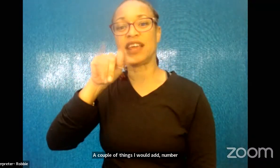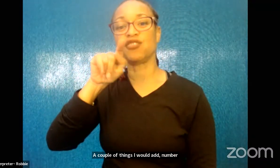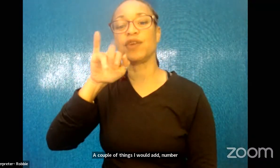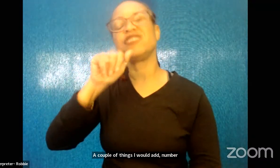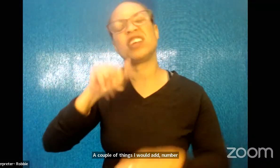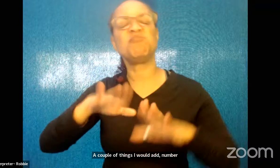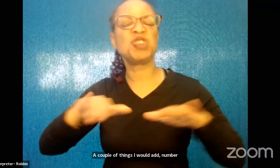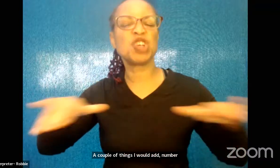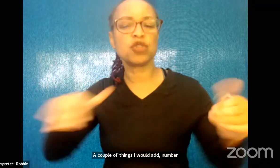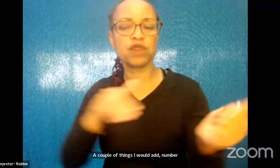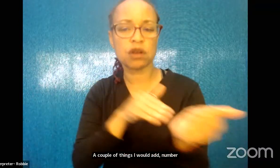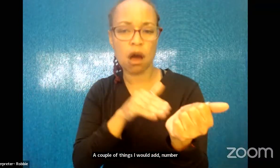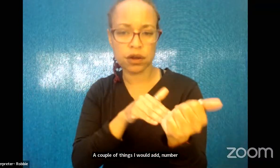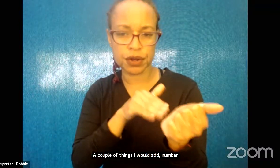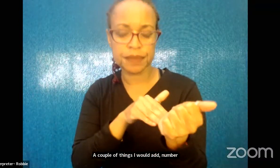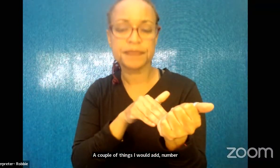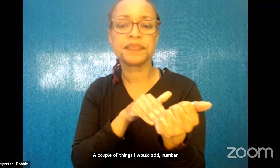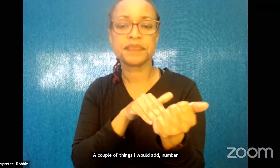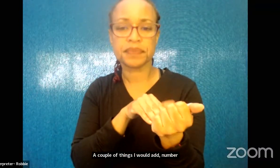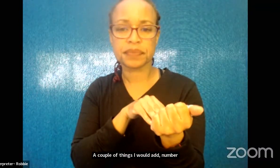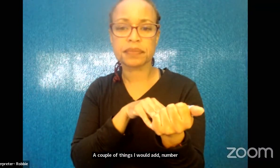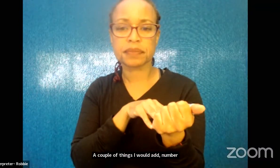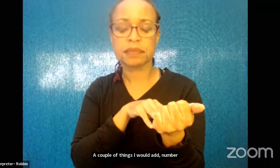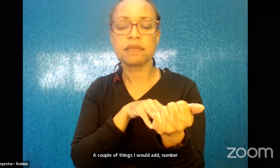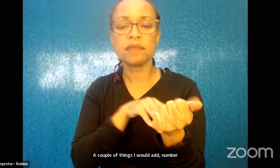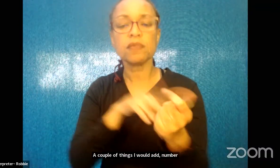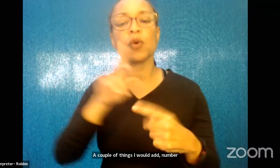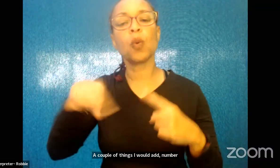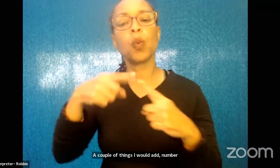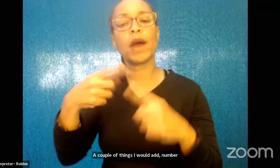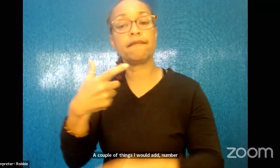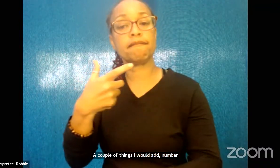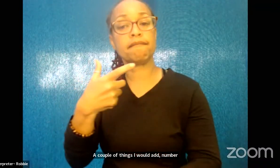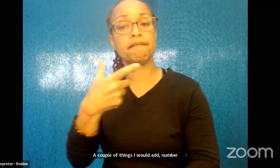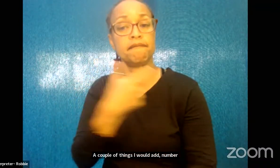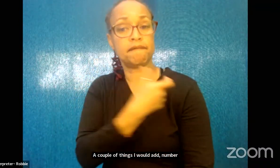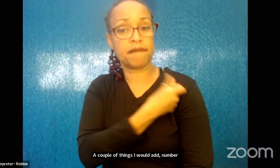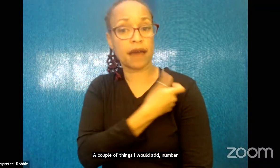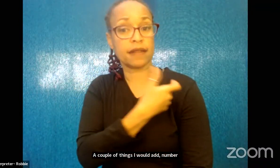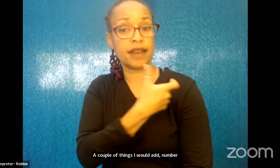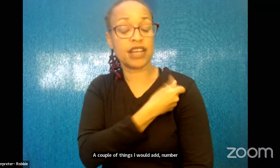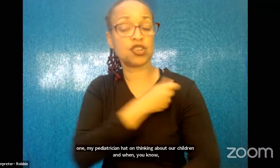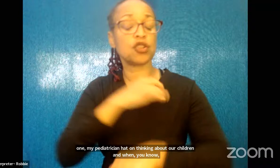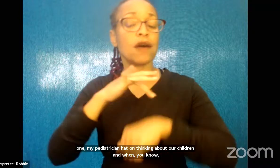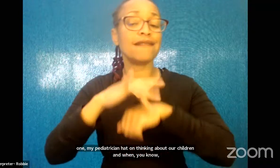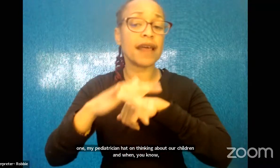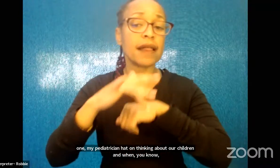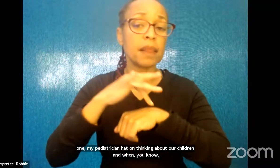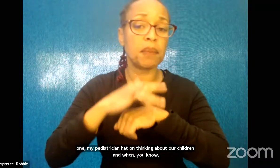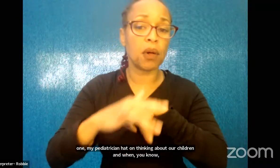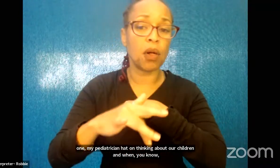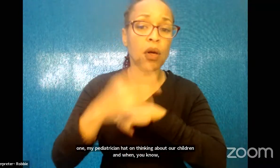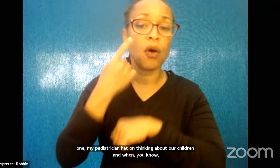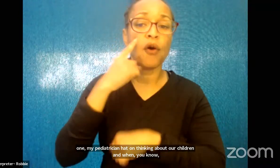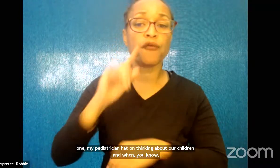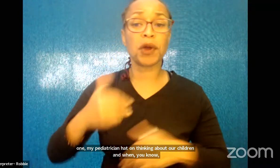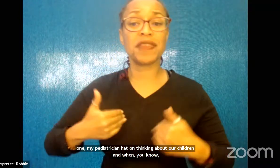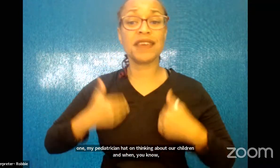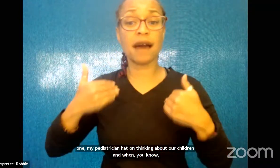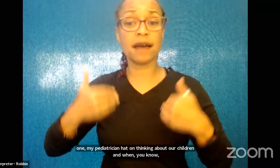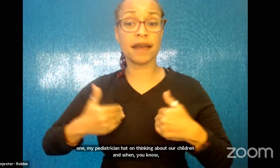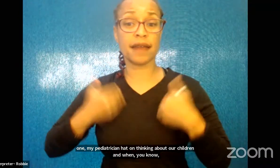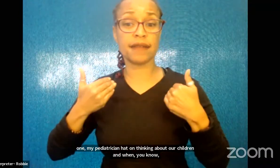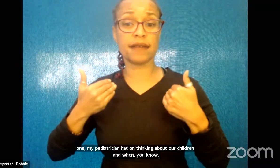and when vaccinations are going to be available for the youngest of our